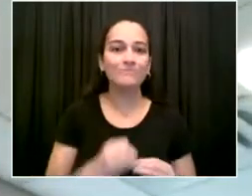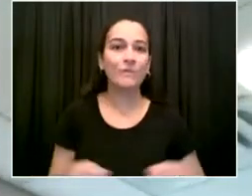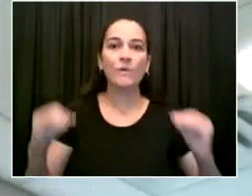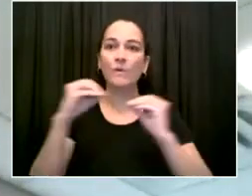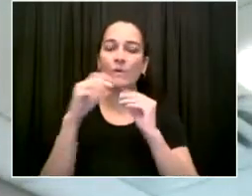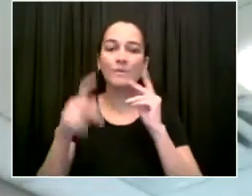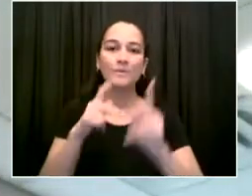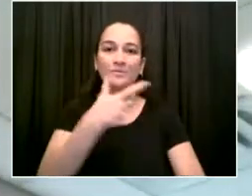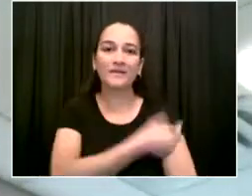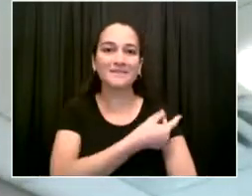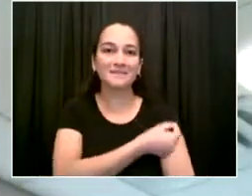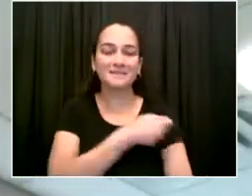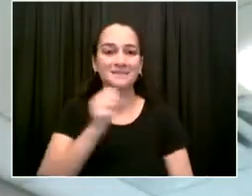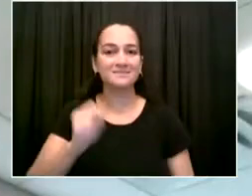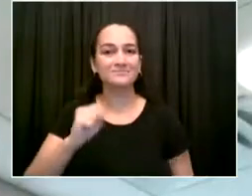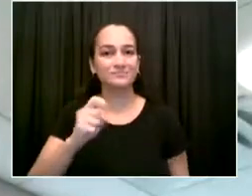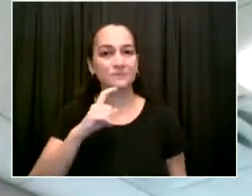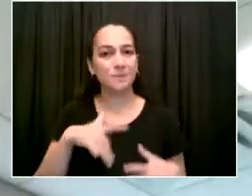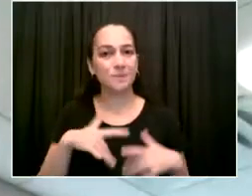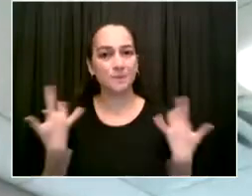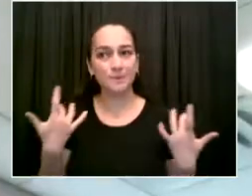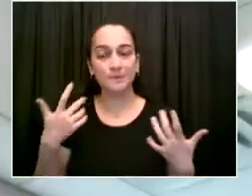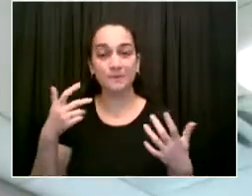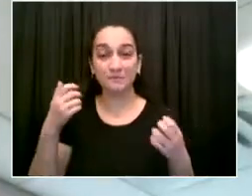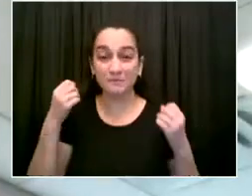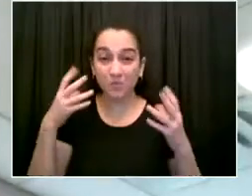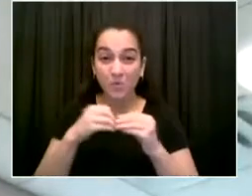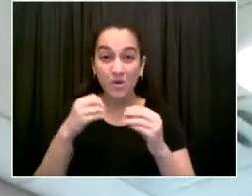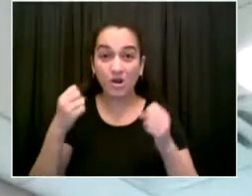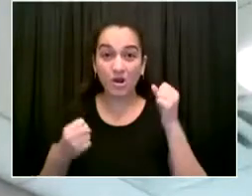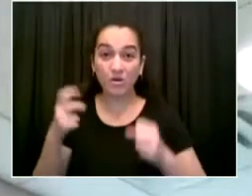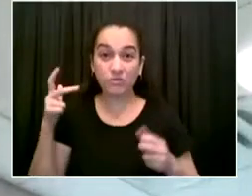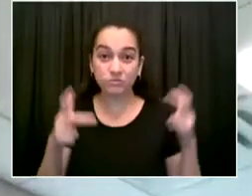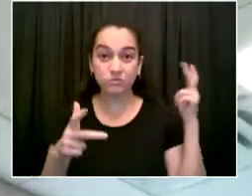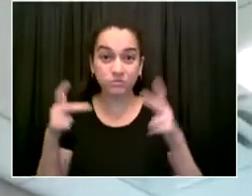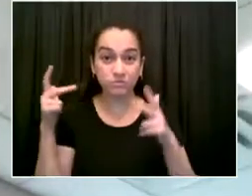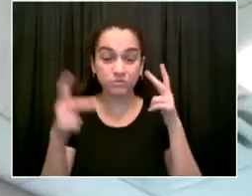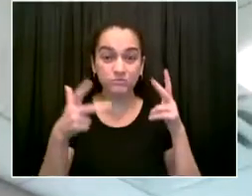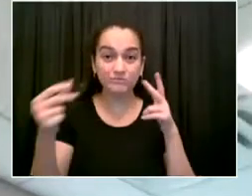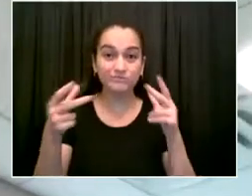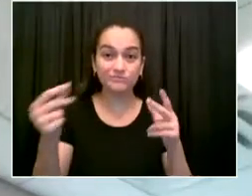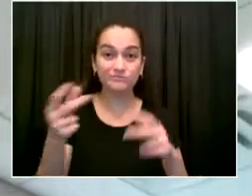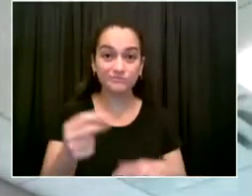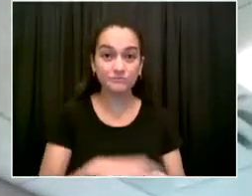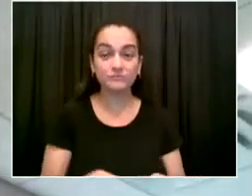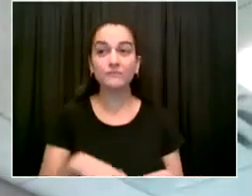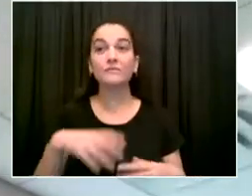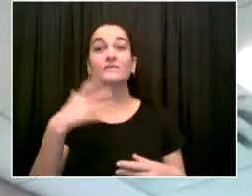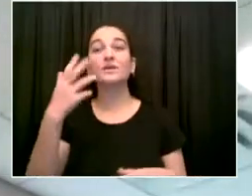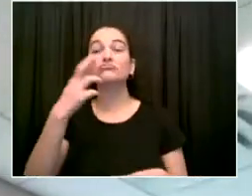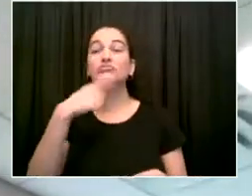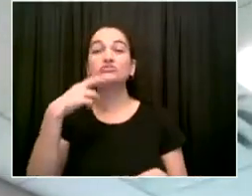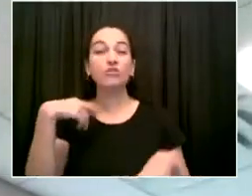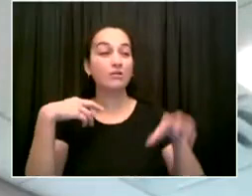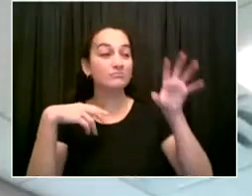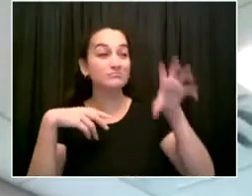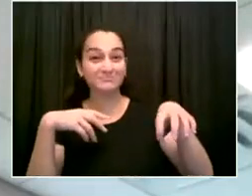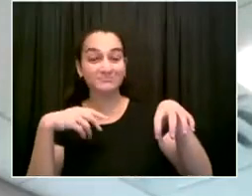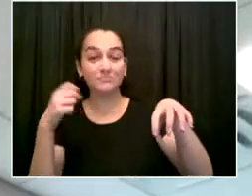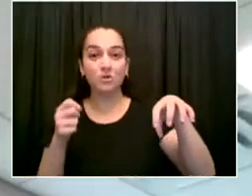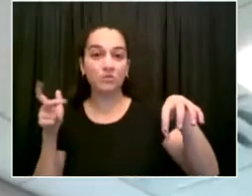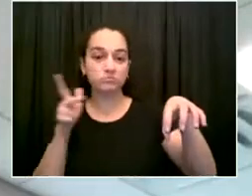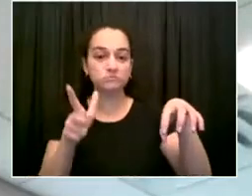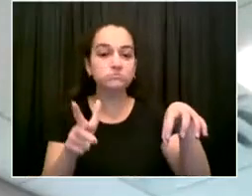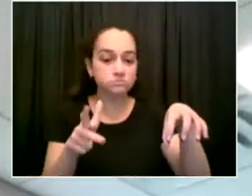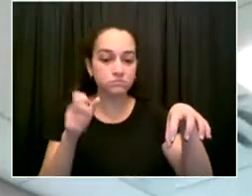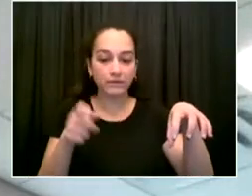program, or at our other locations now. And I think what I would say in terms of the statistics to show this, today, for the first time, 75%